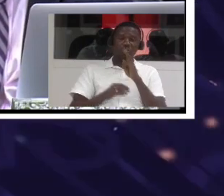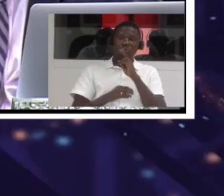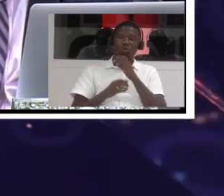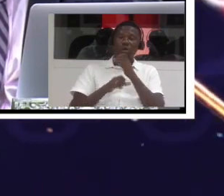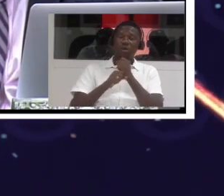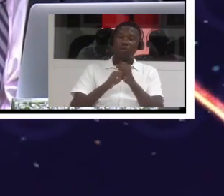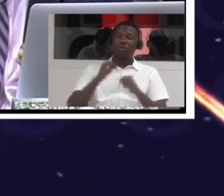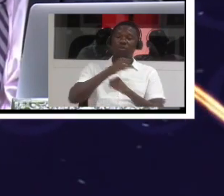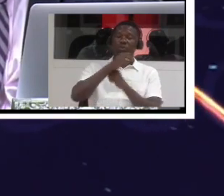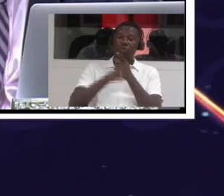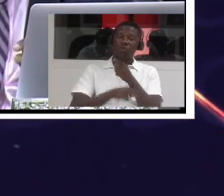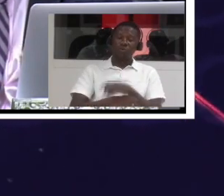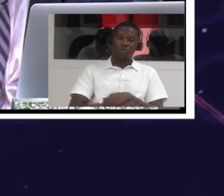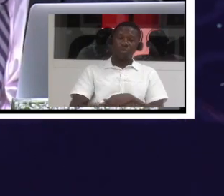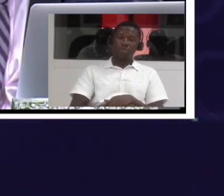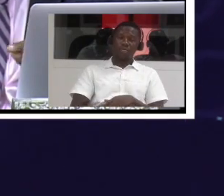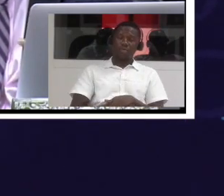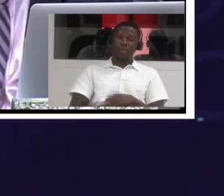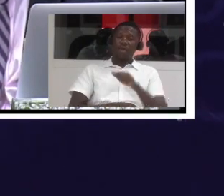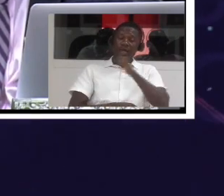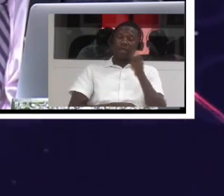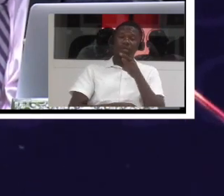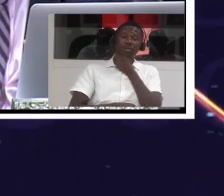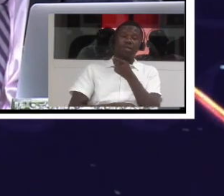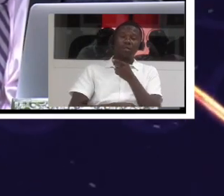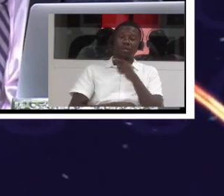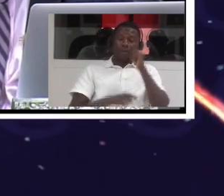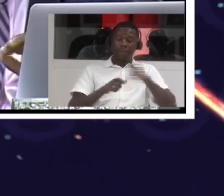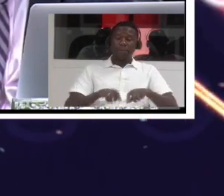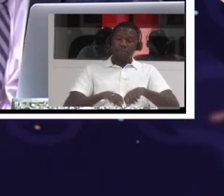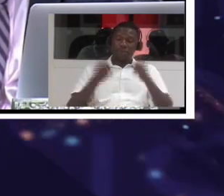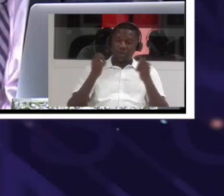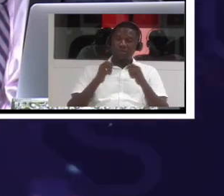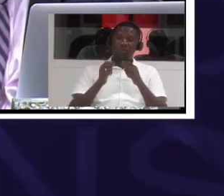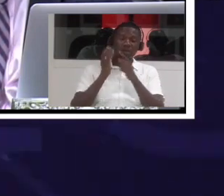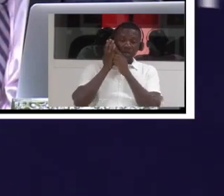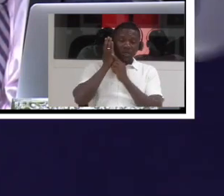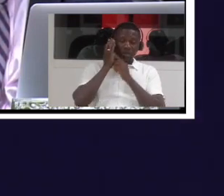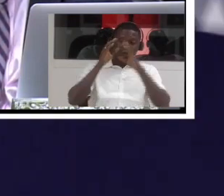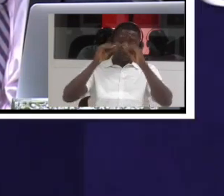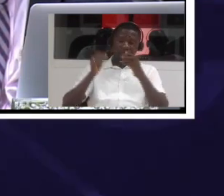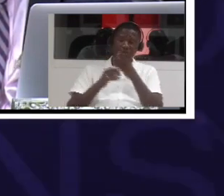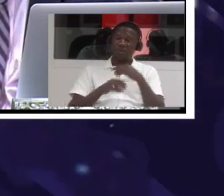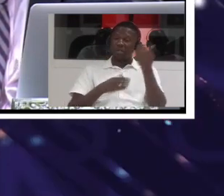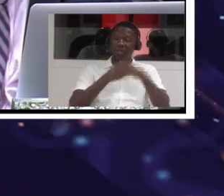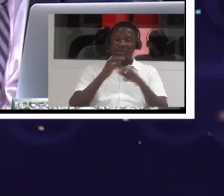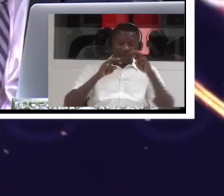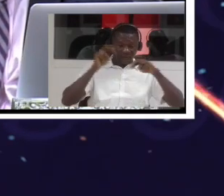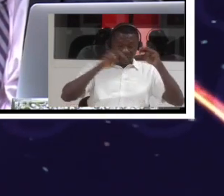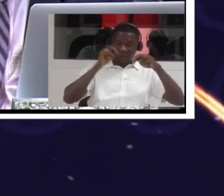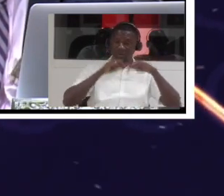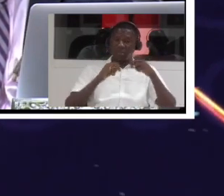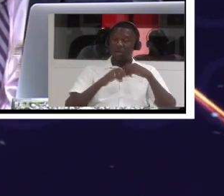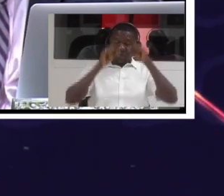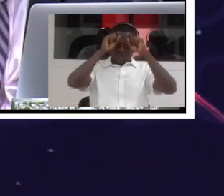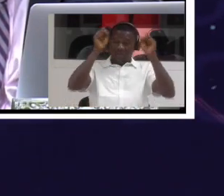And that burning, that arson was never investigated? Never. There's no report published by the government or anything? No.